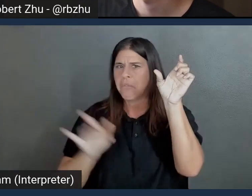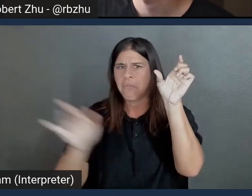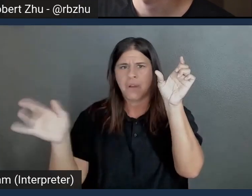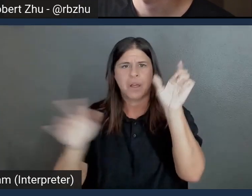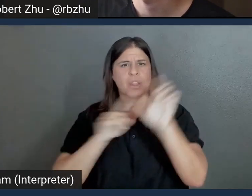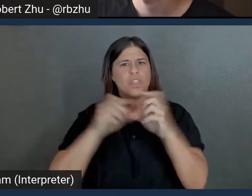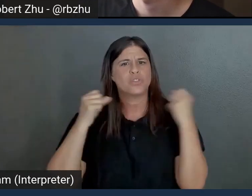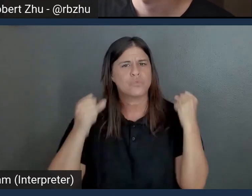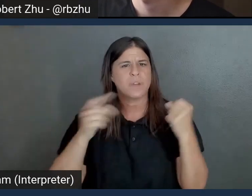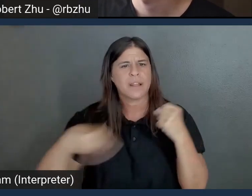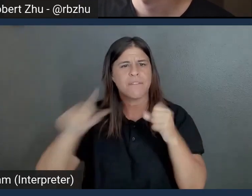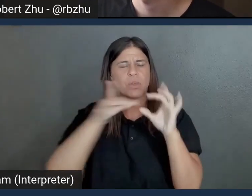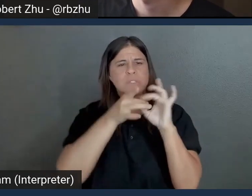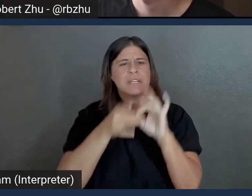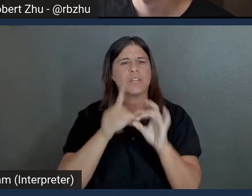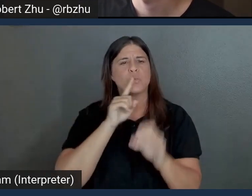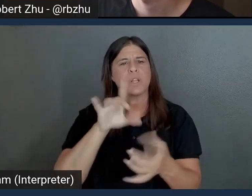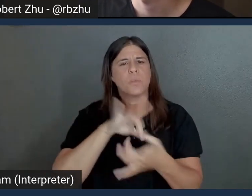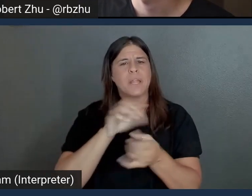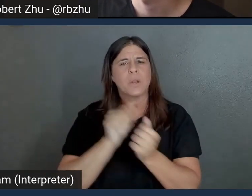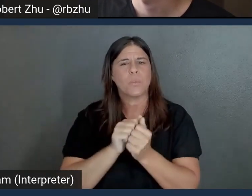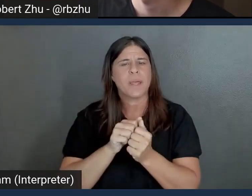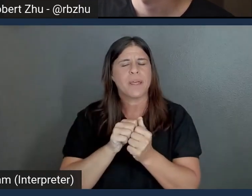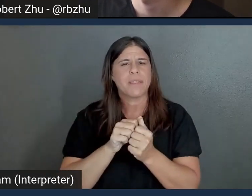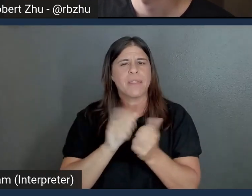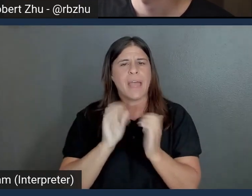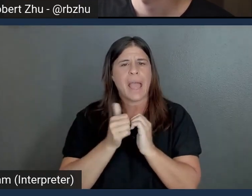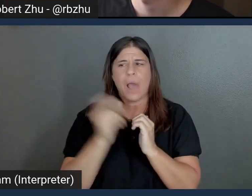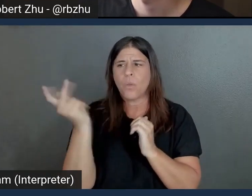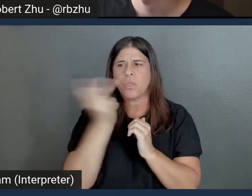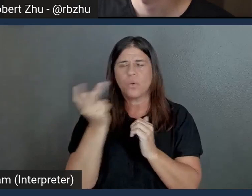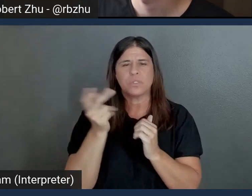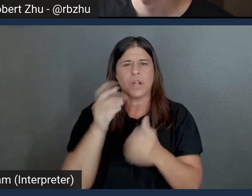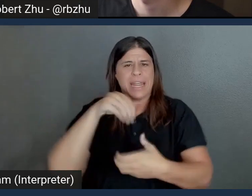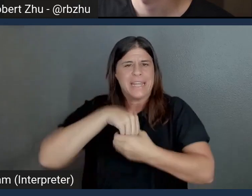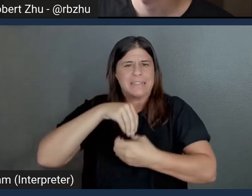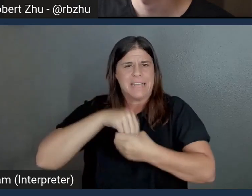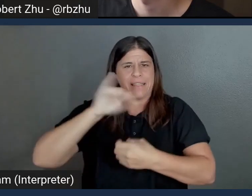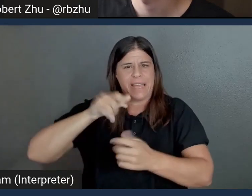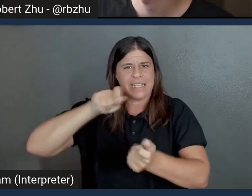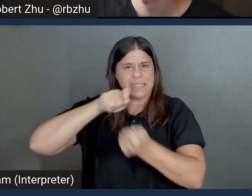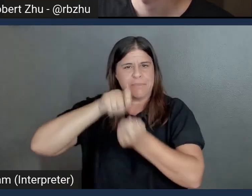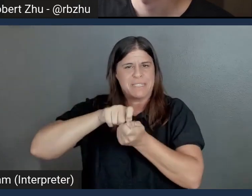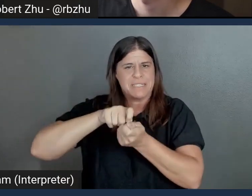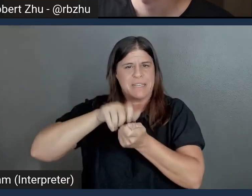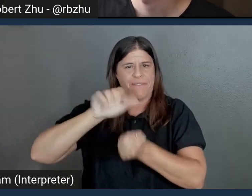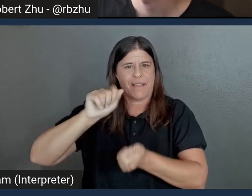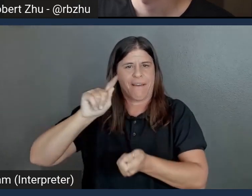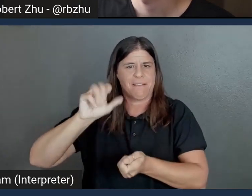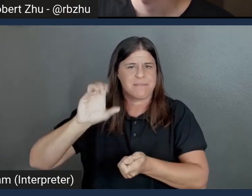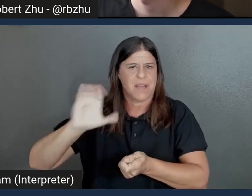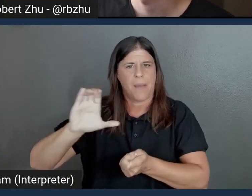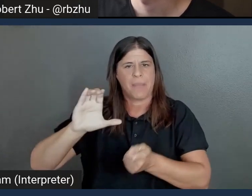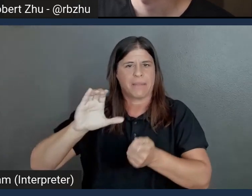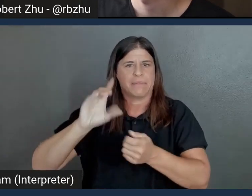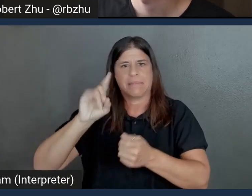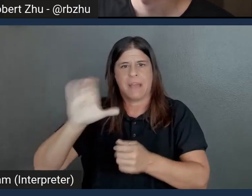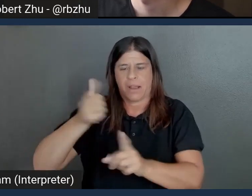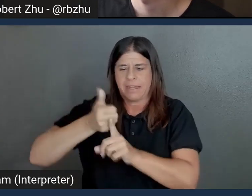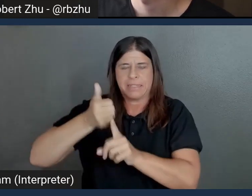of a relationship, a set of relationships or connections within that, atomic container of that document